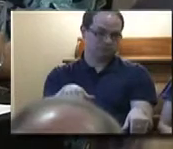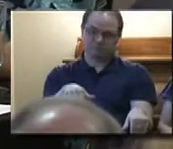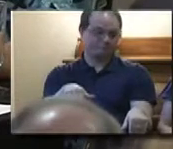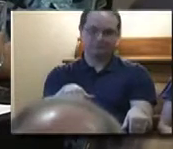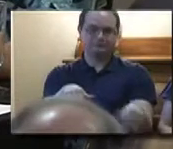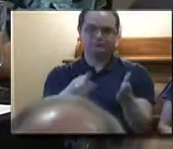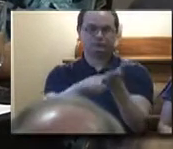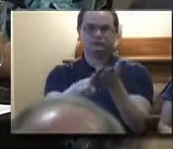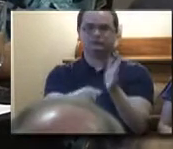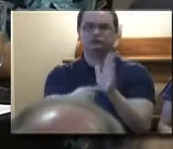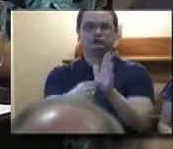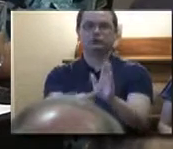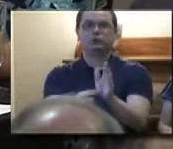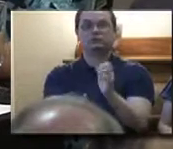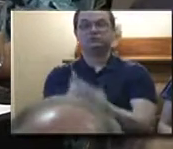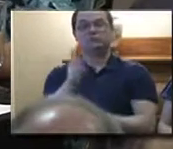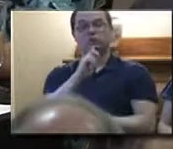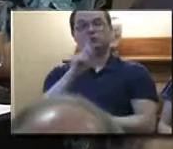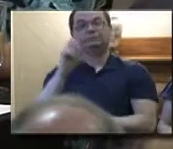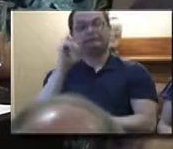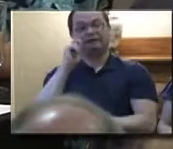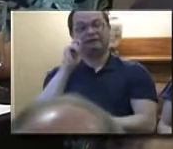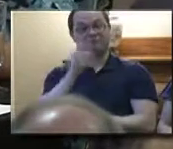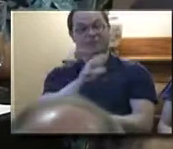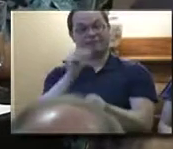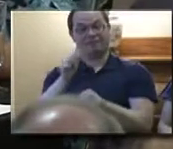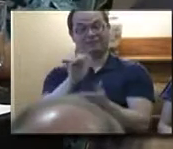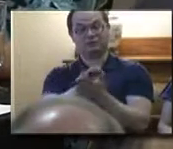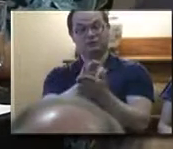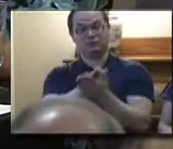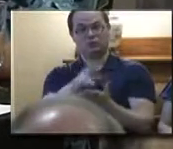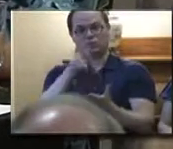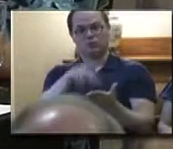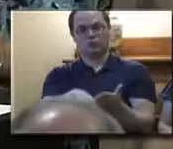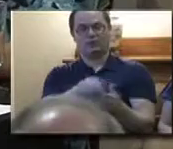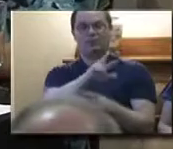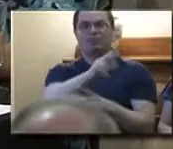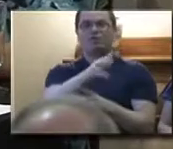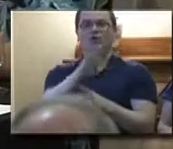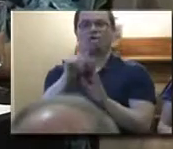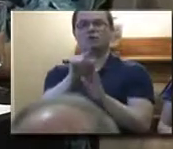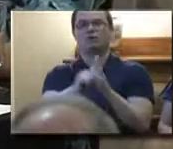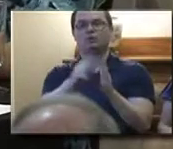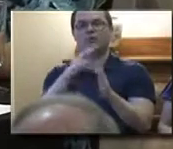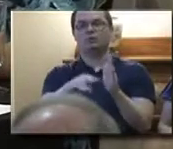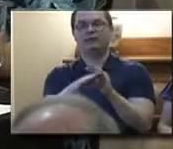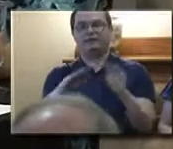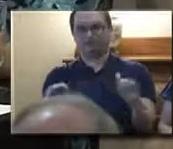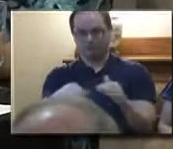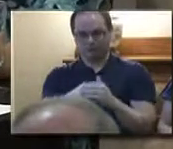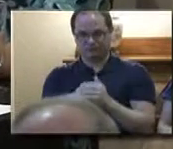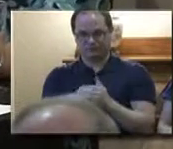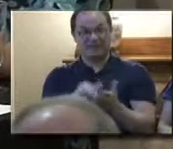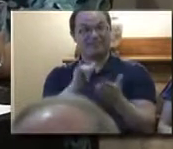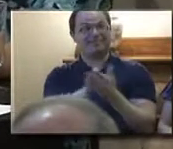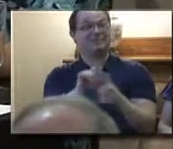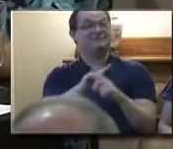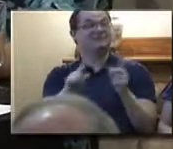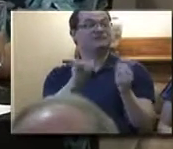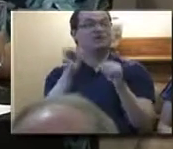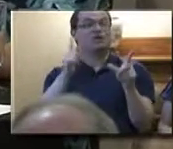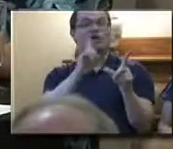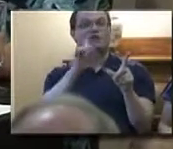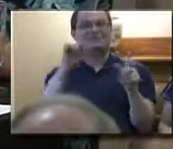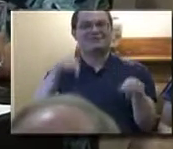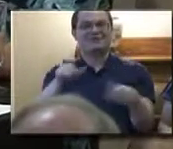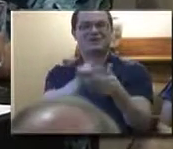the research shows is that most deaf people, when they leave school, they read at the third or fourth grade reading level. And of course, that's different than all the deaf people